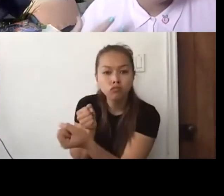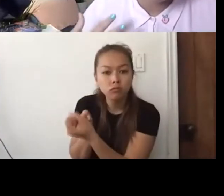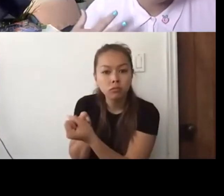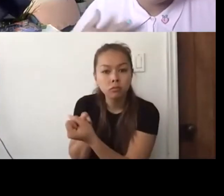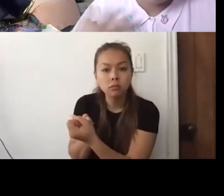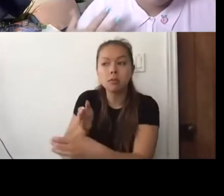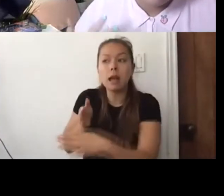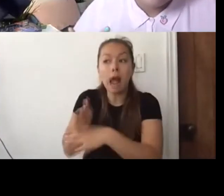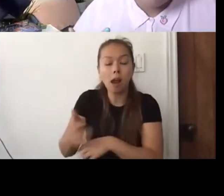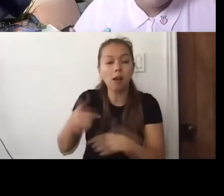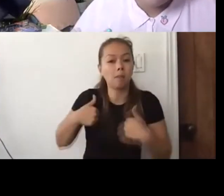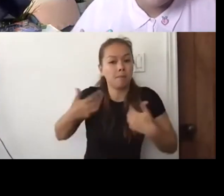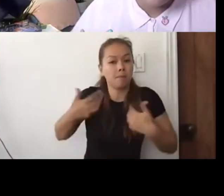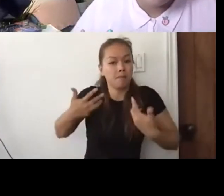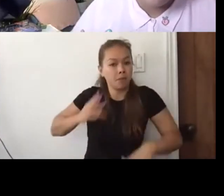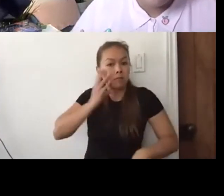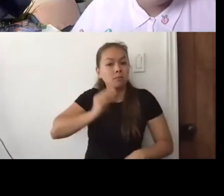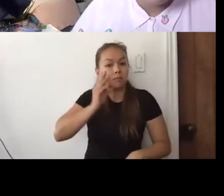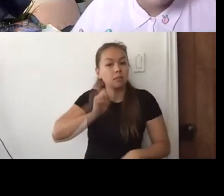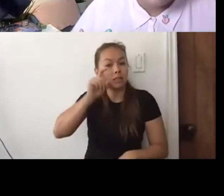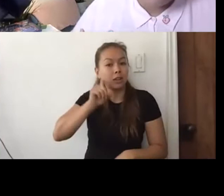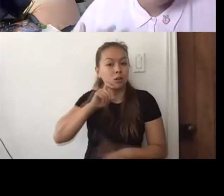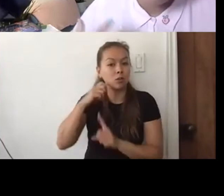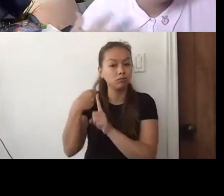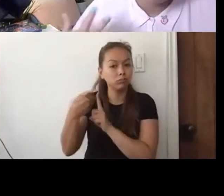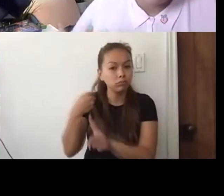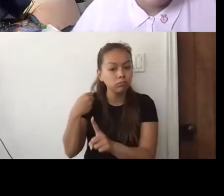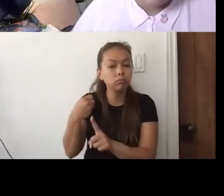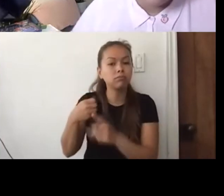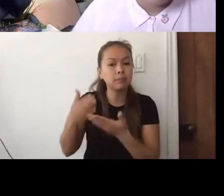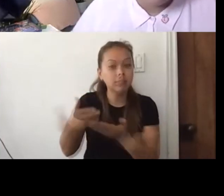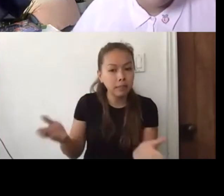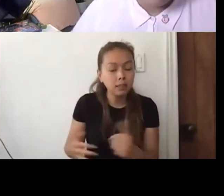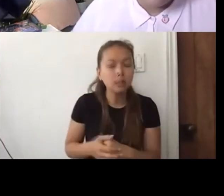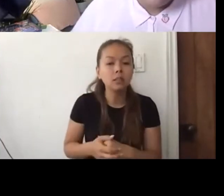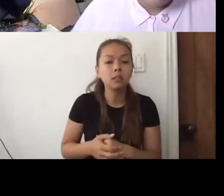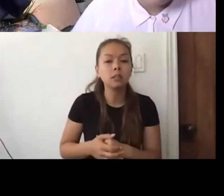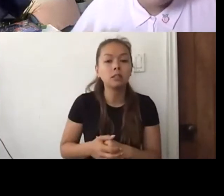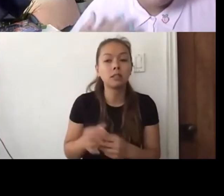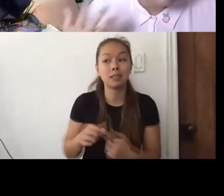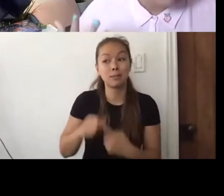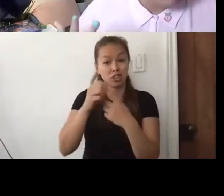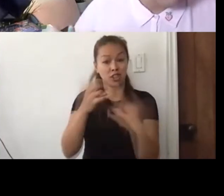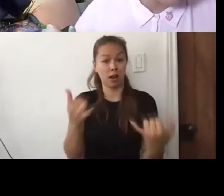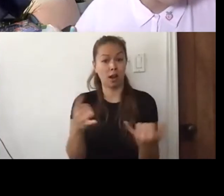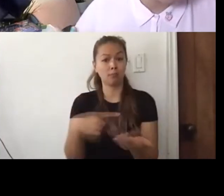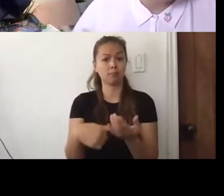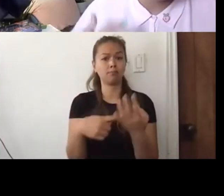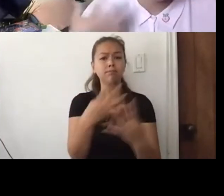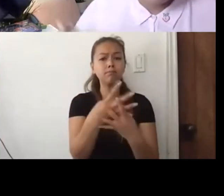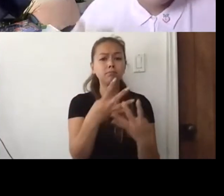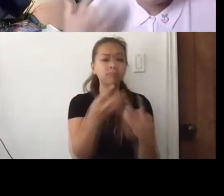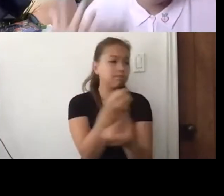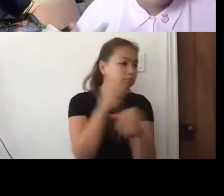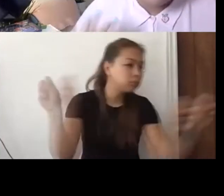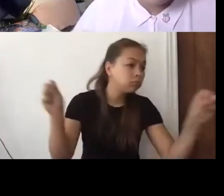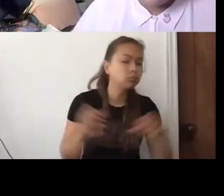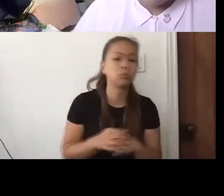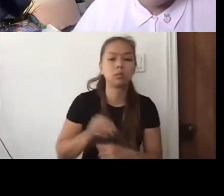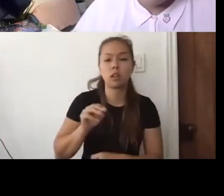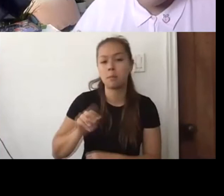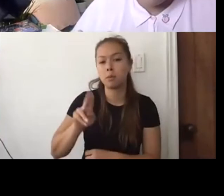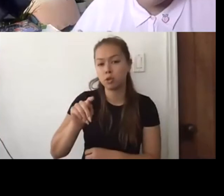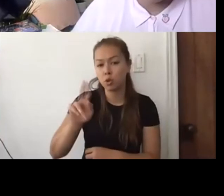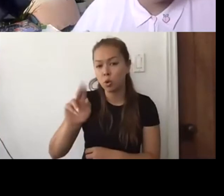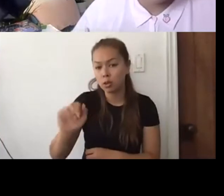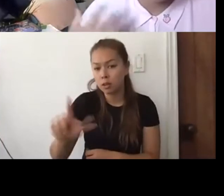in towards prison abolition. When we talk about mutual aid, you know, and Dean Spade provides a really great